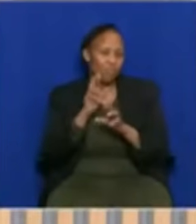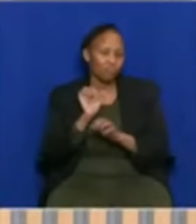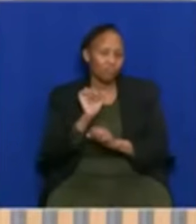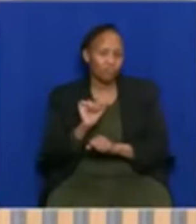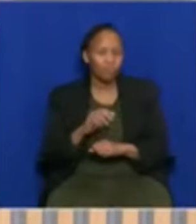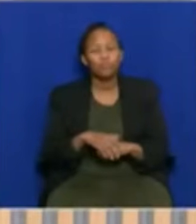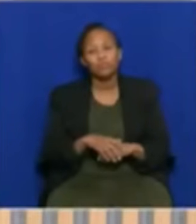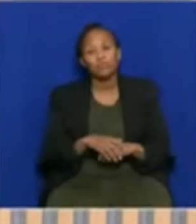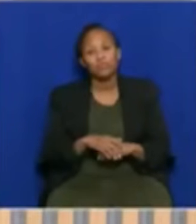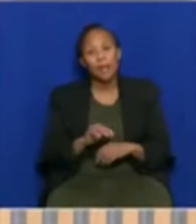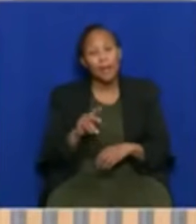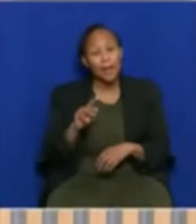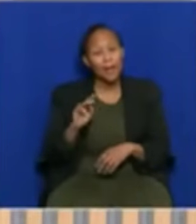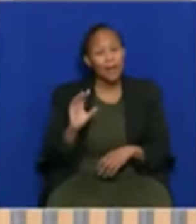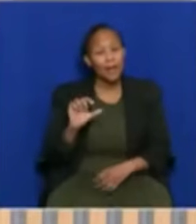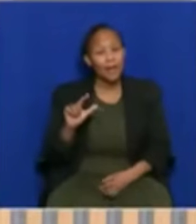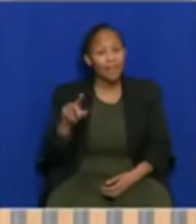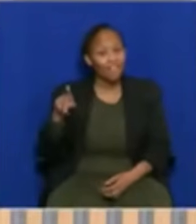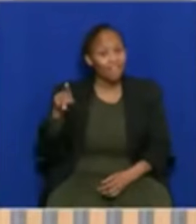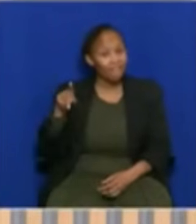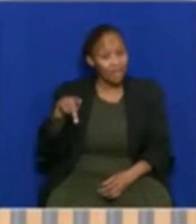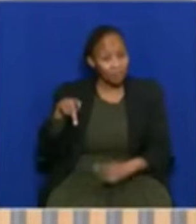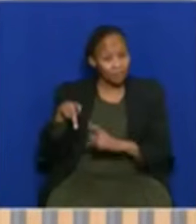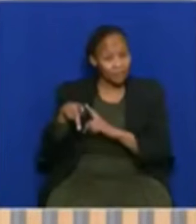Phillips's report, I'm just going to look.